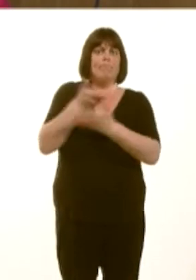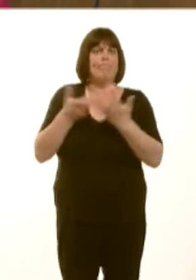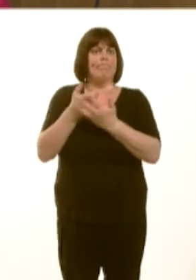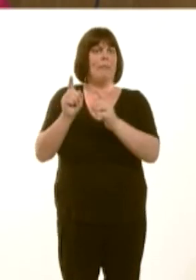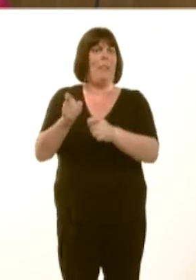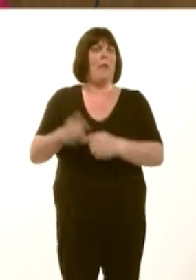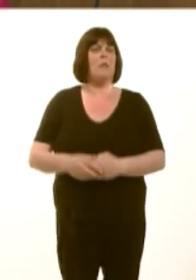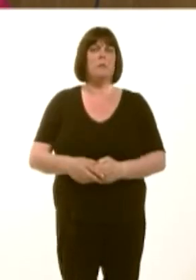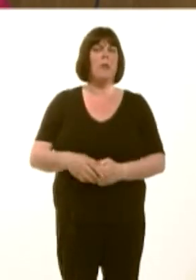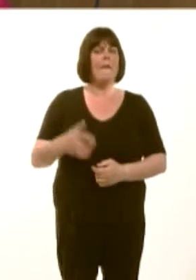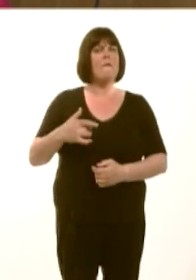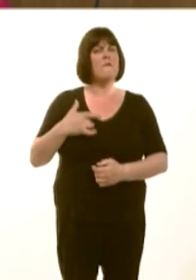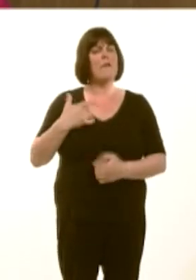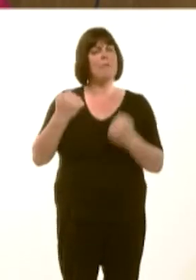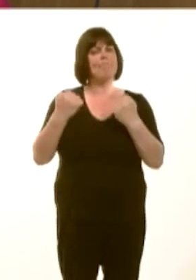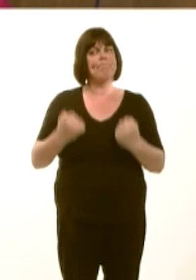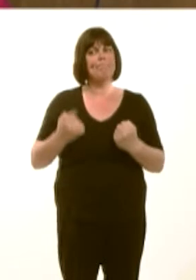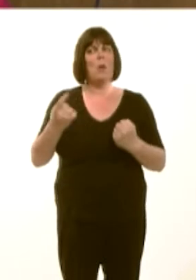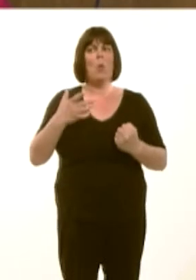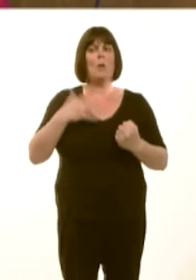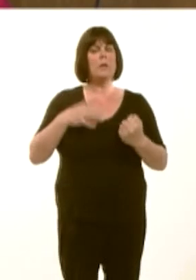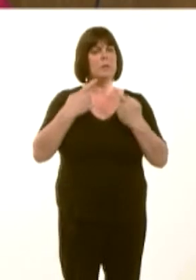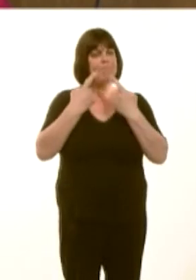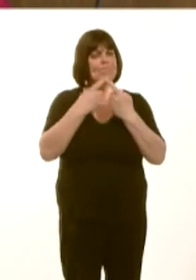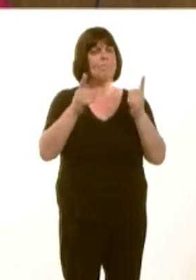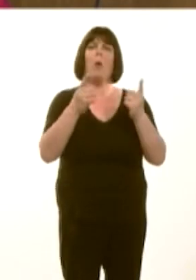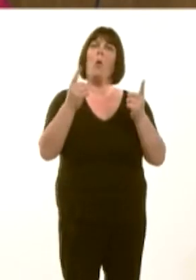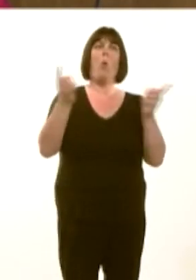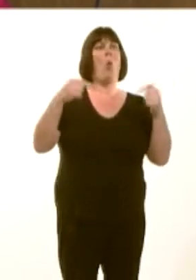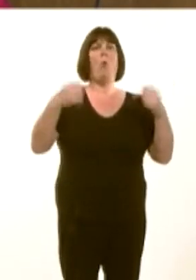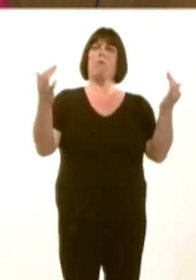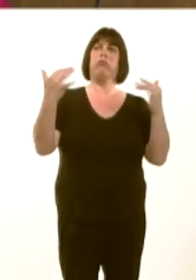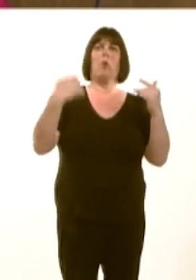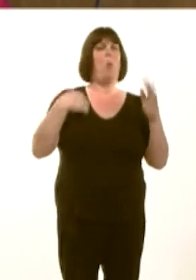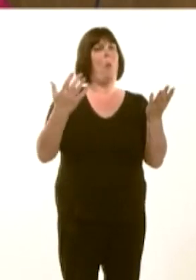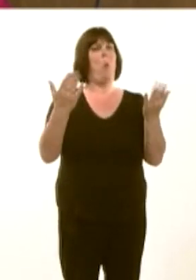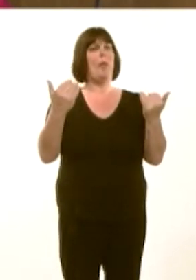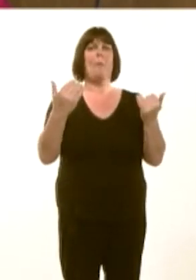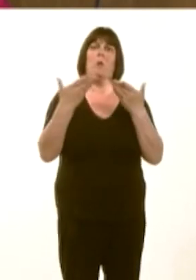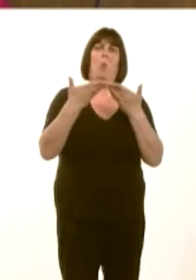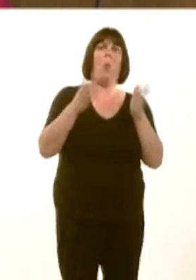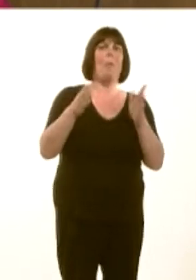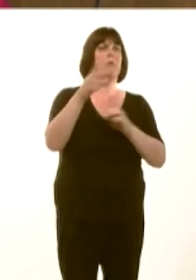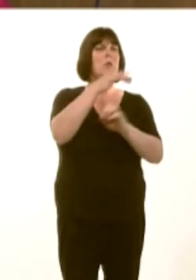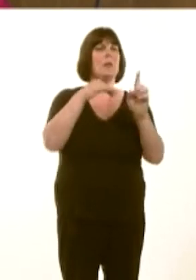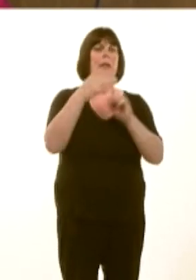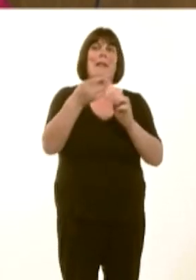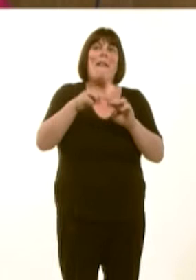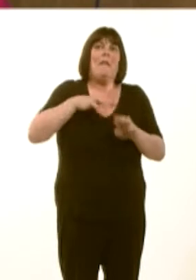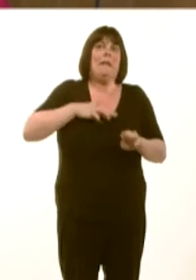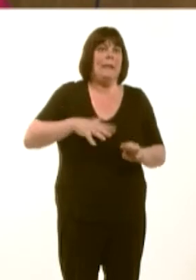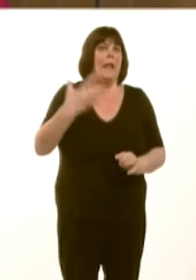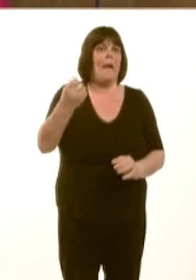great sympathy for. I think it's important to give a message that we are a welcoming and open society for those who are most in